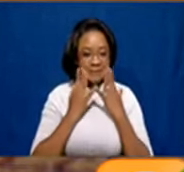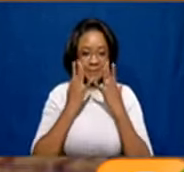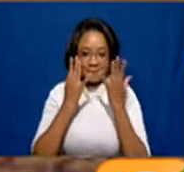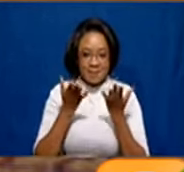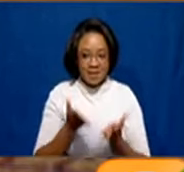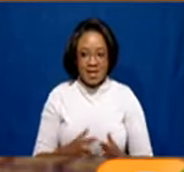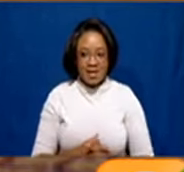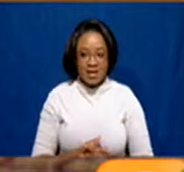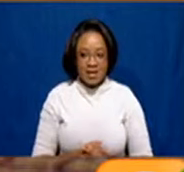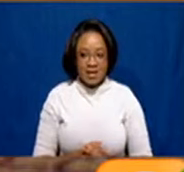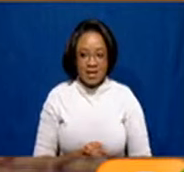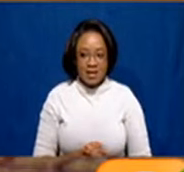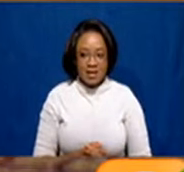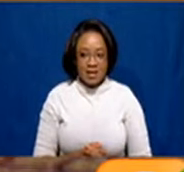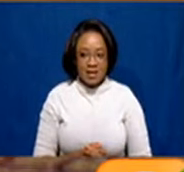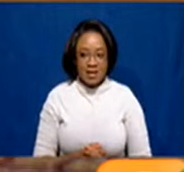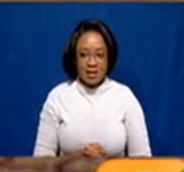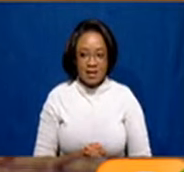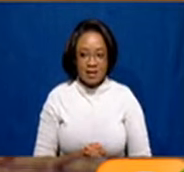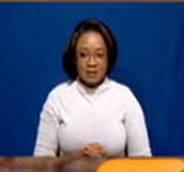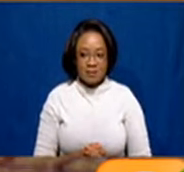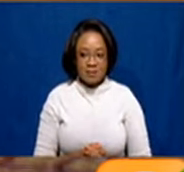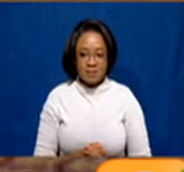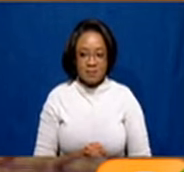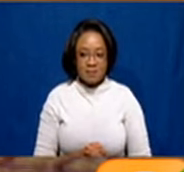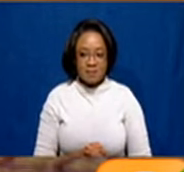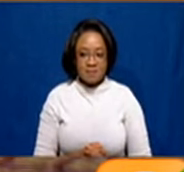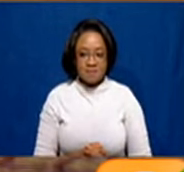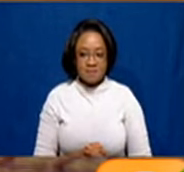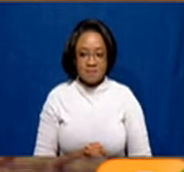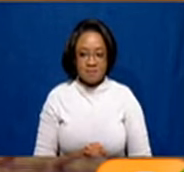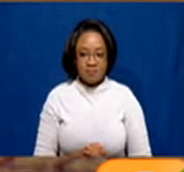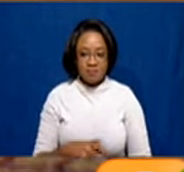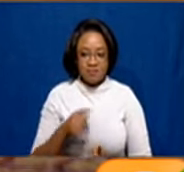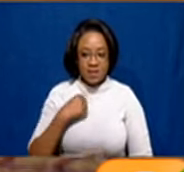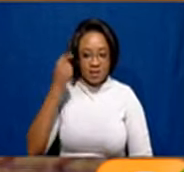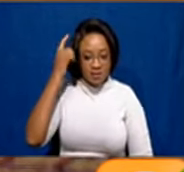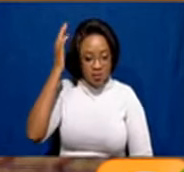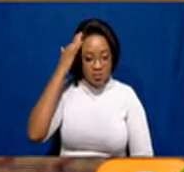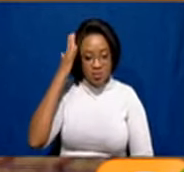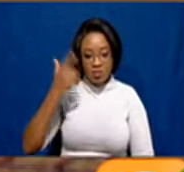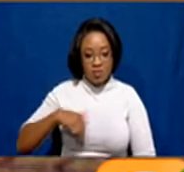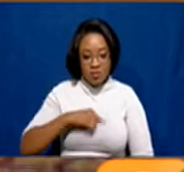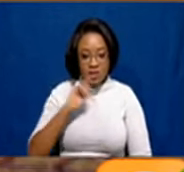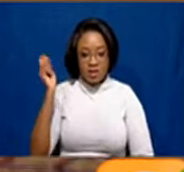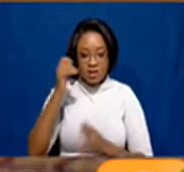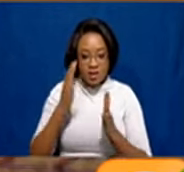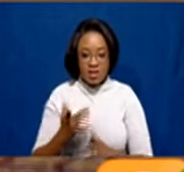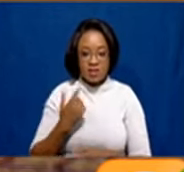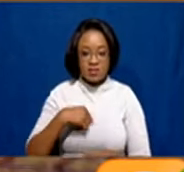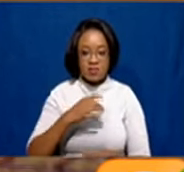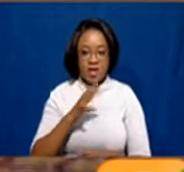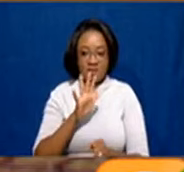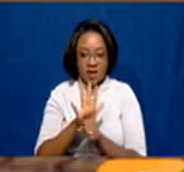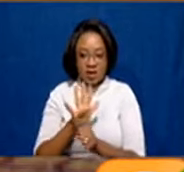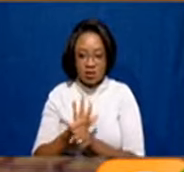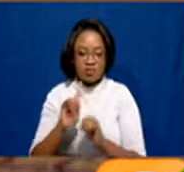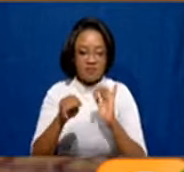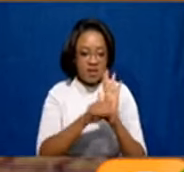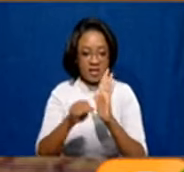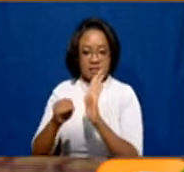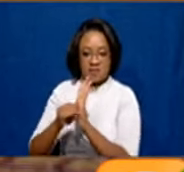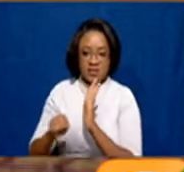Yeah, it was that day. And I think, you know, as Kenyans, we talk a lot and sometimes we have a lot of negativity.